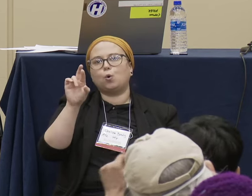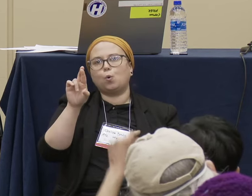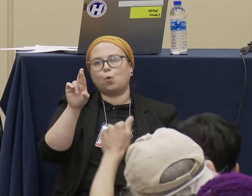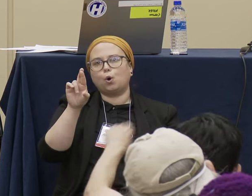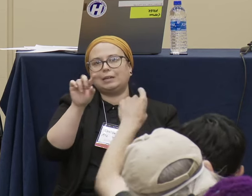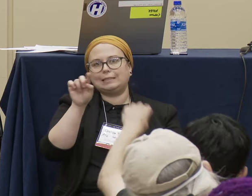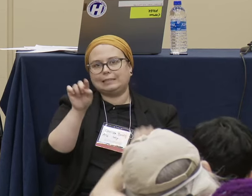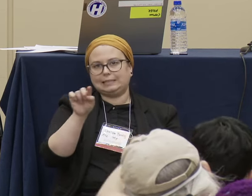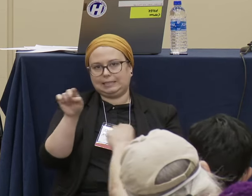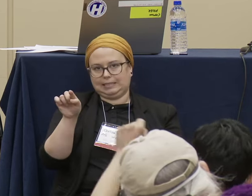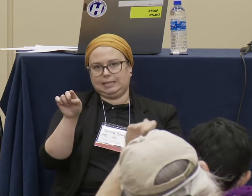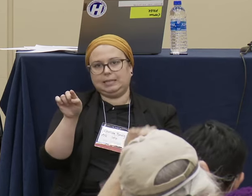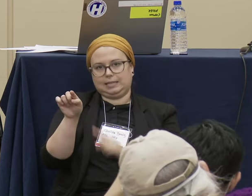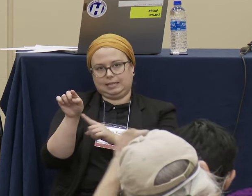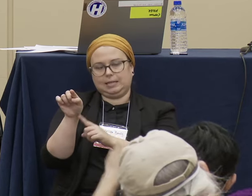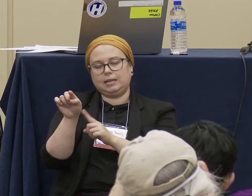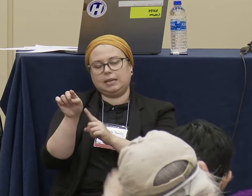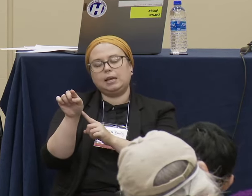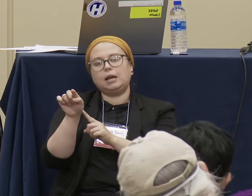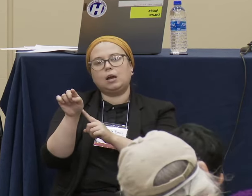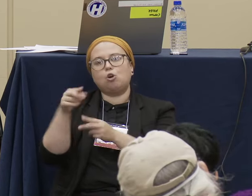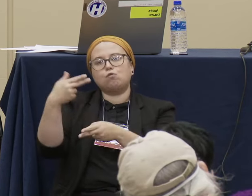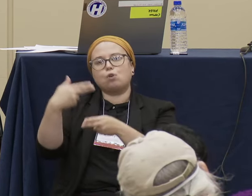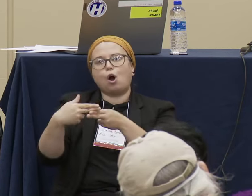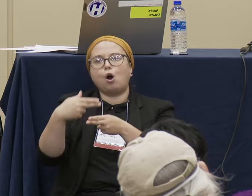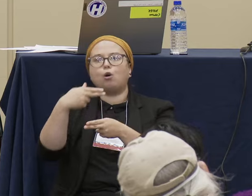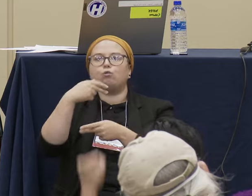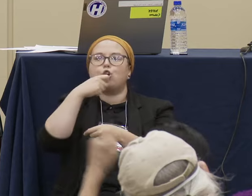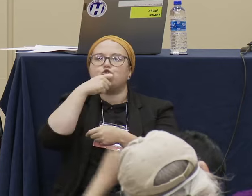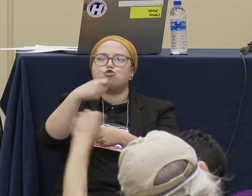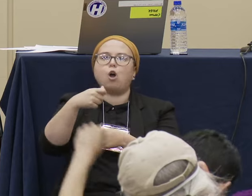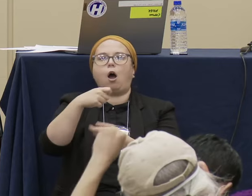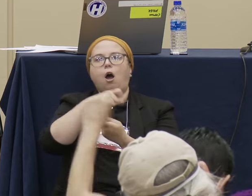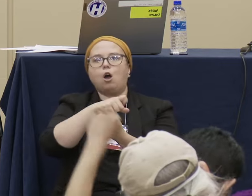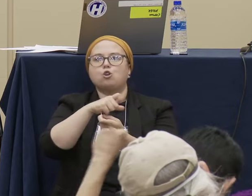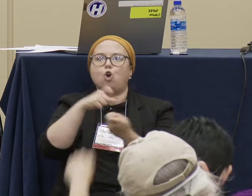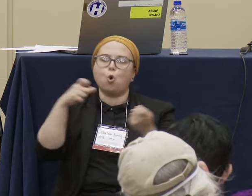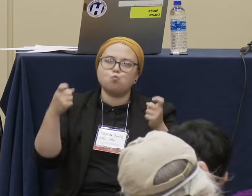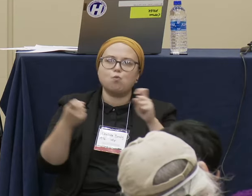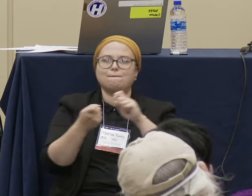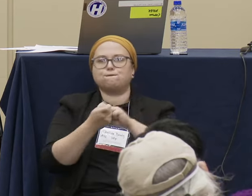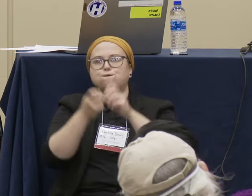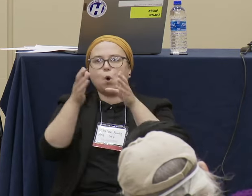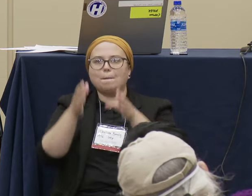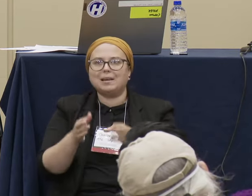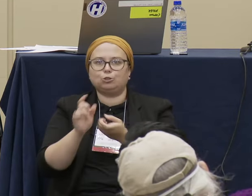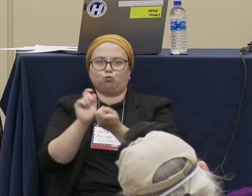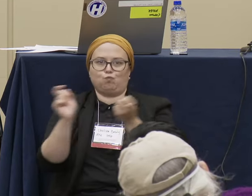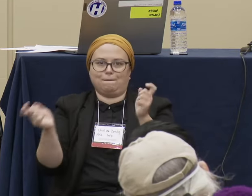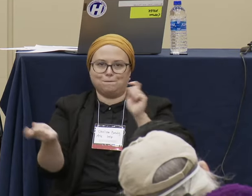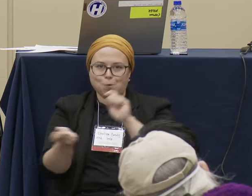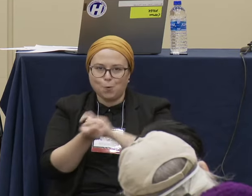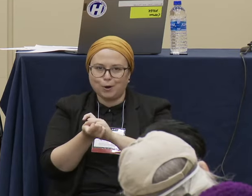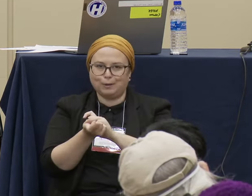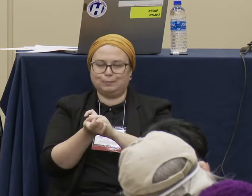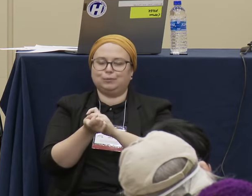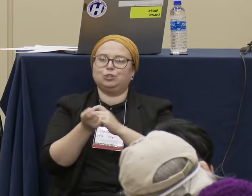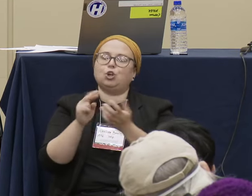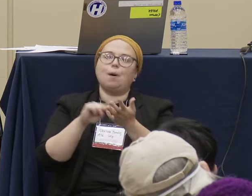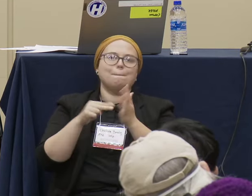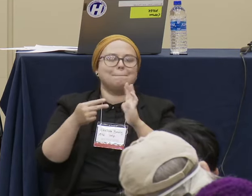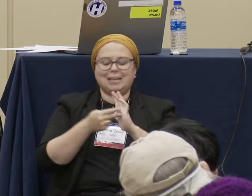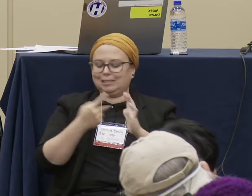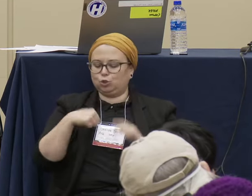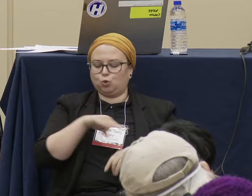G-O-R-Z, I believe, called non-reformist reforms, right? So this idea that we can't actually let people